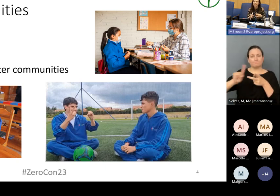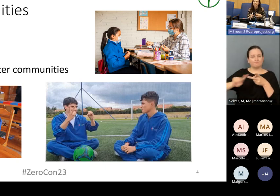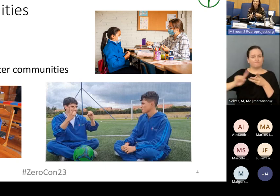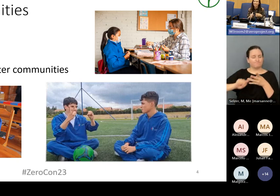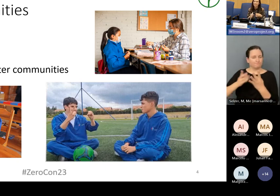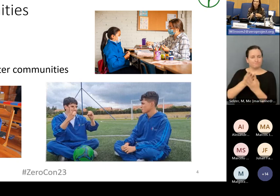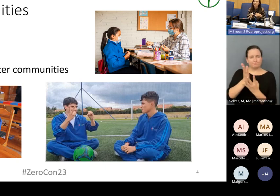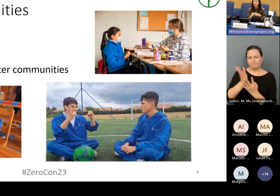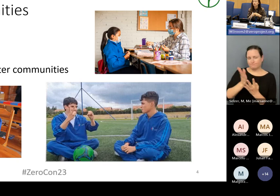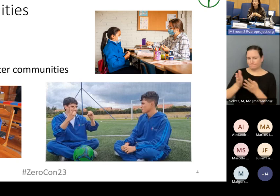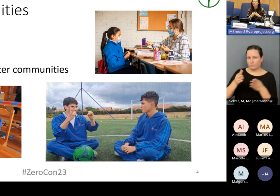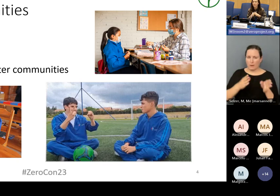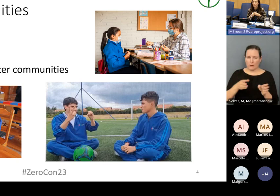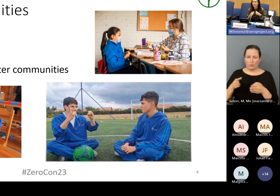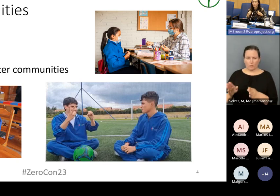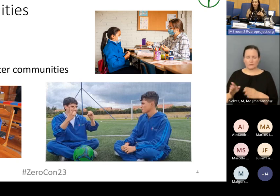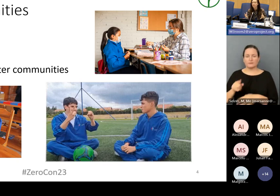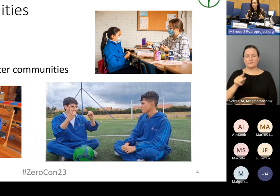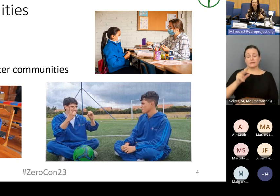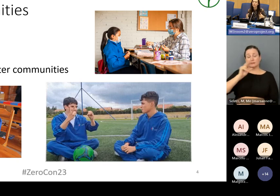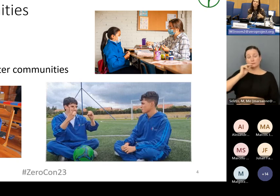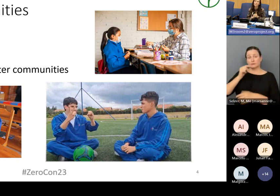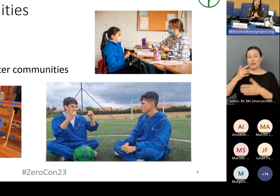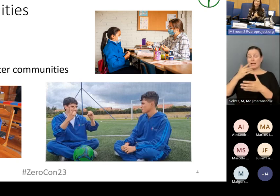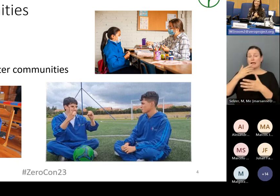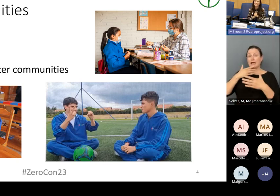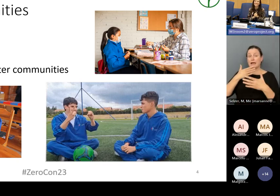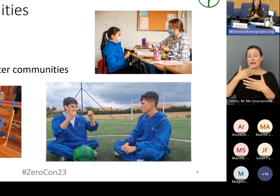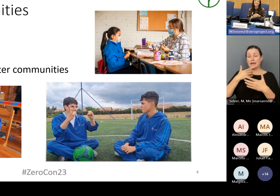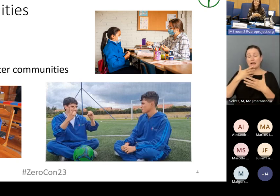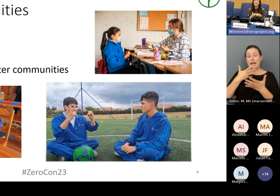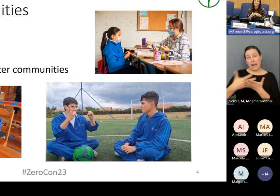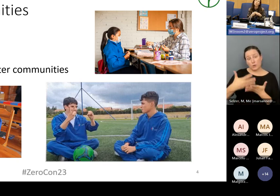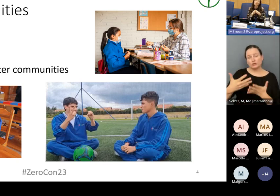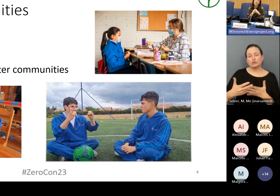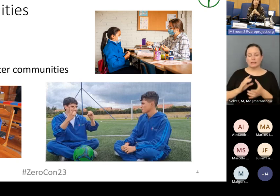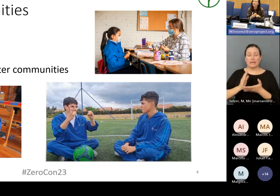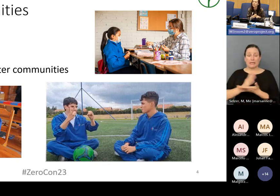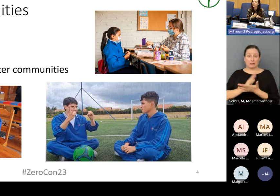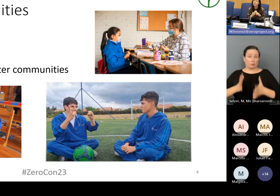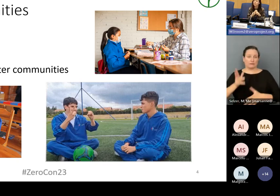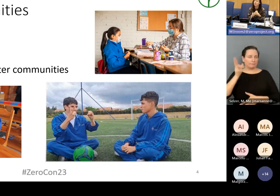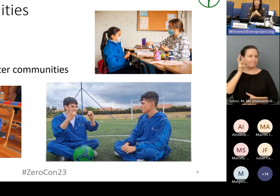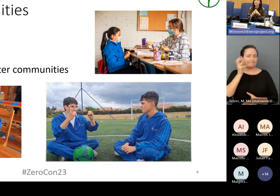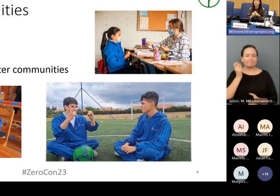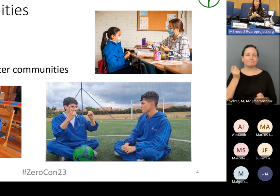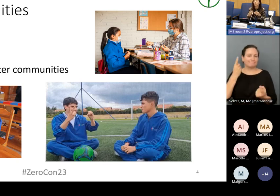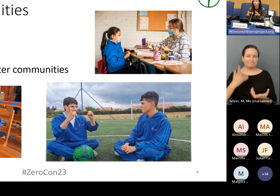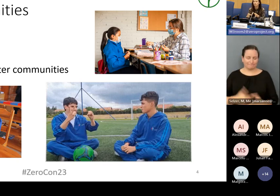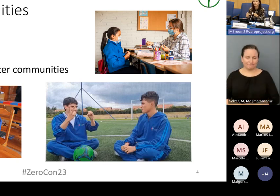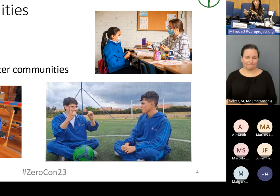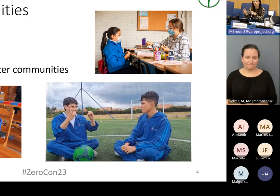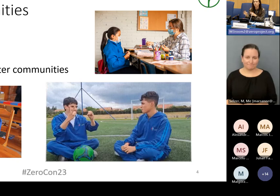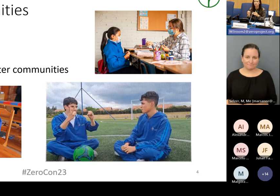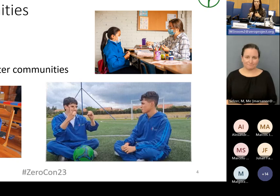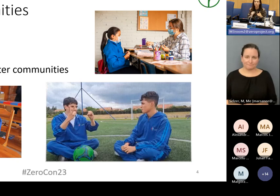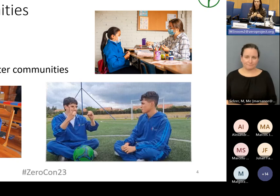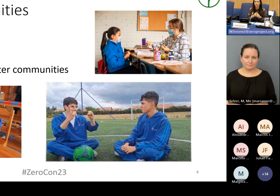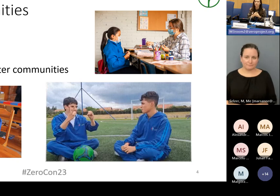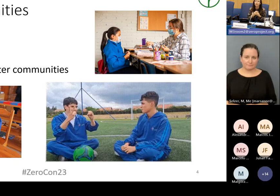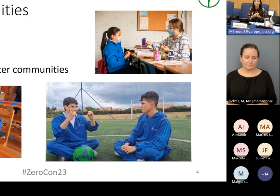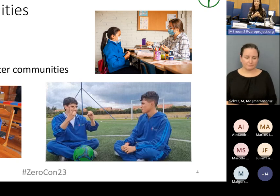it kind of looks like a big mixture. But it's just that we give answers to all the needs of the different